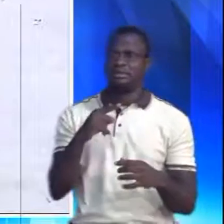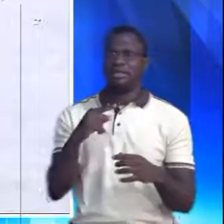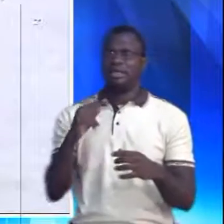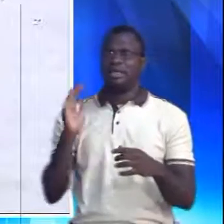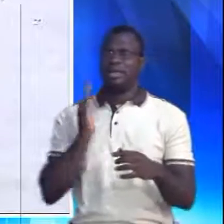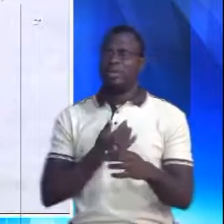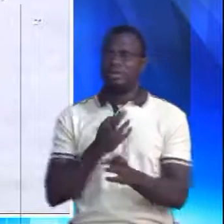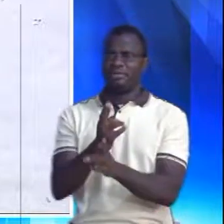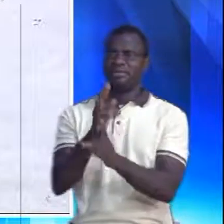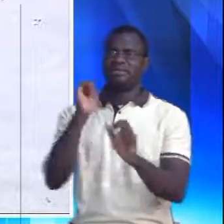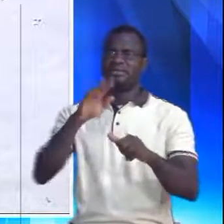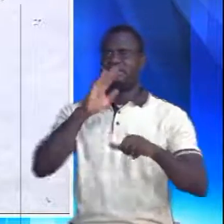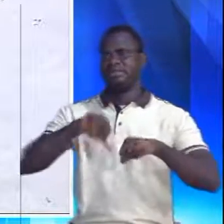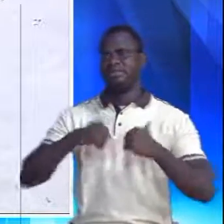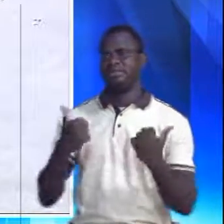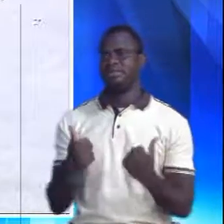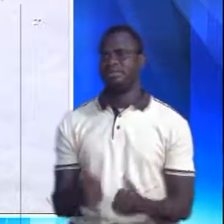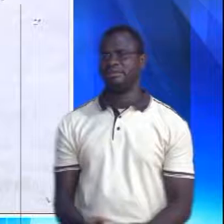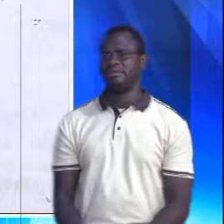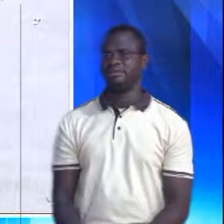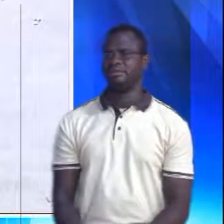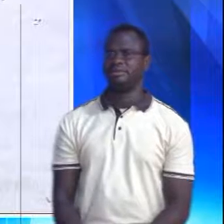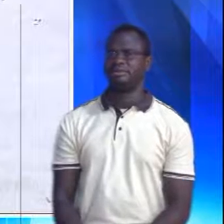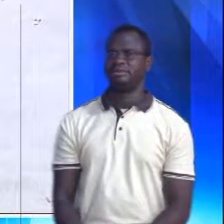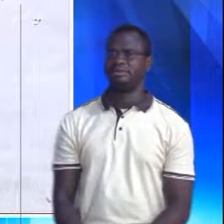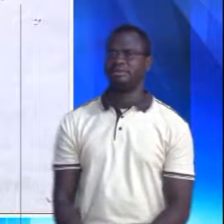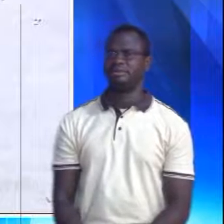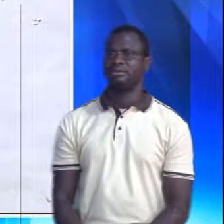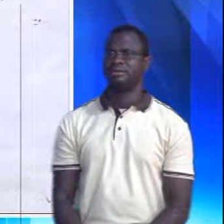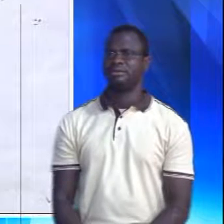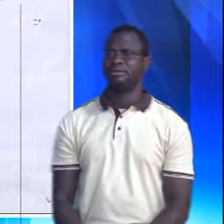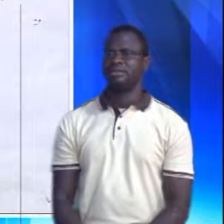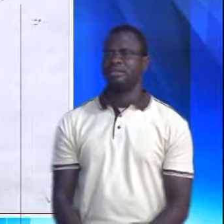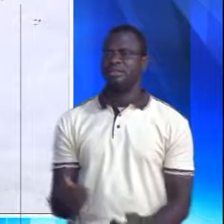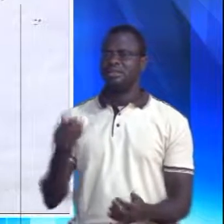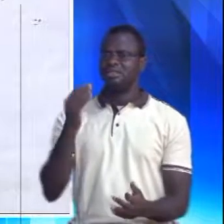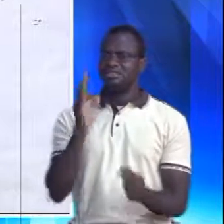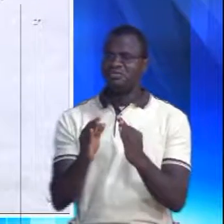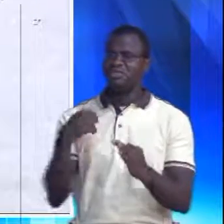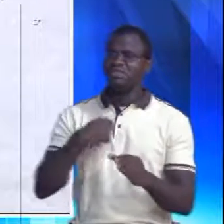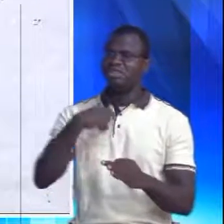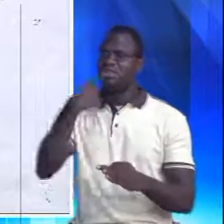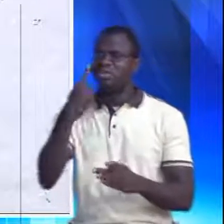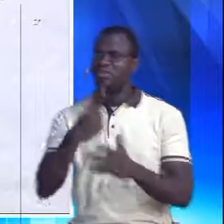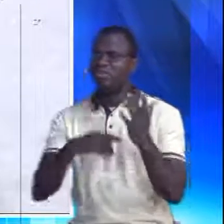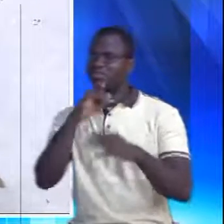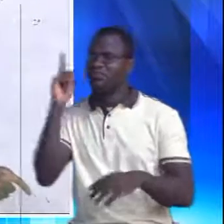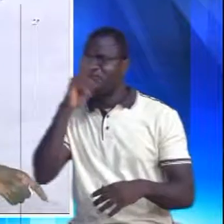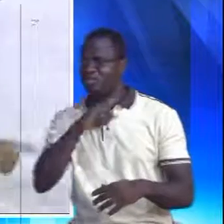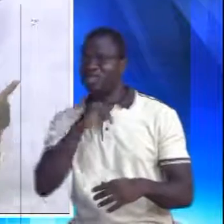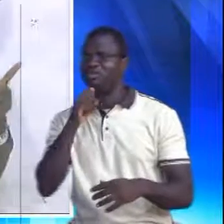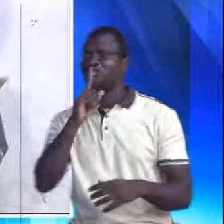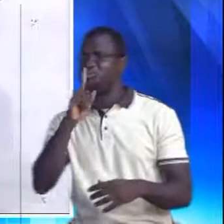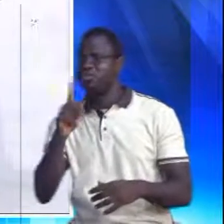goes to court, that you are trying to destroy his character. If you are found guilty, that is what you refer to as